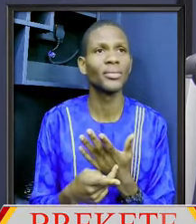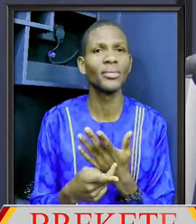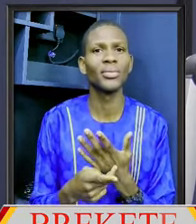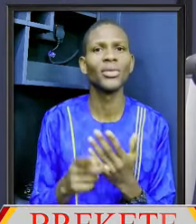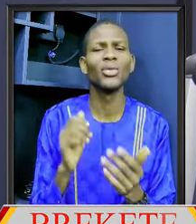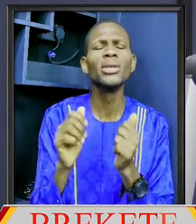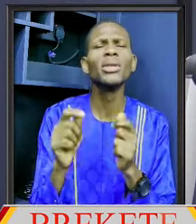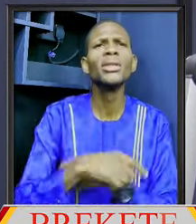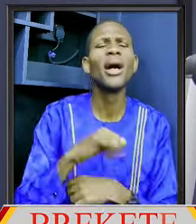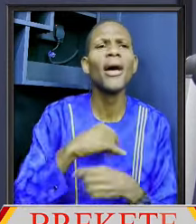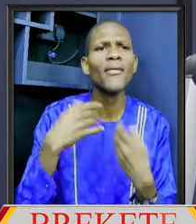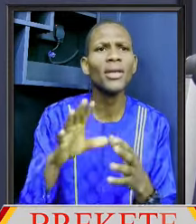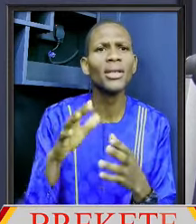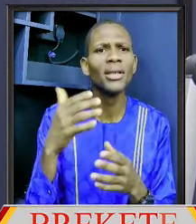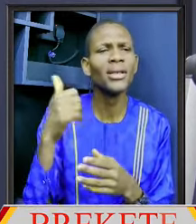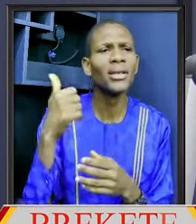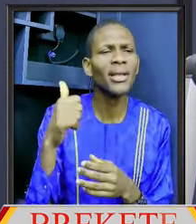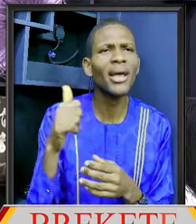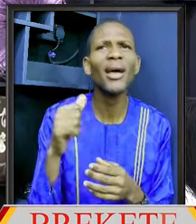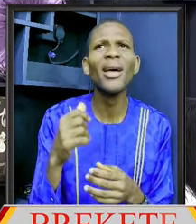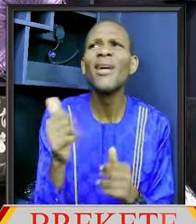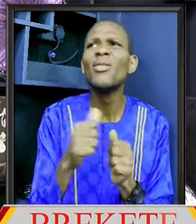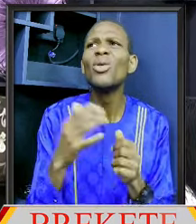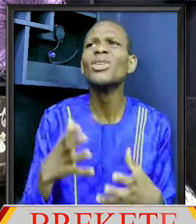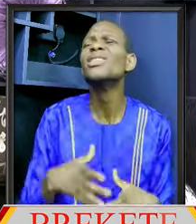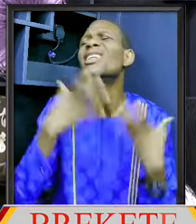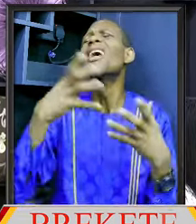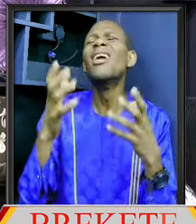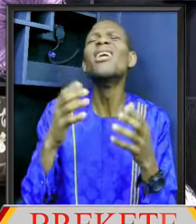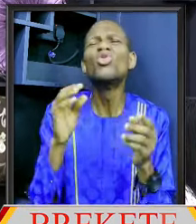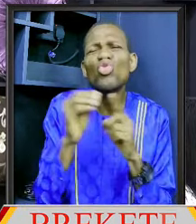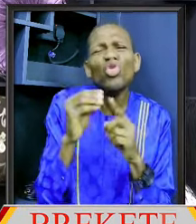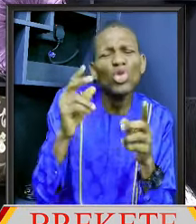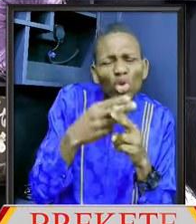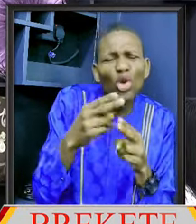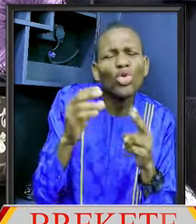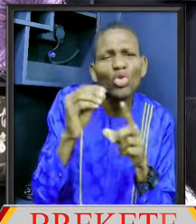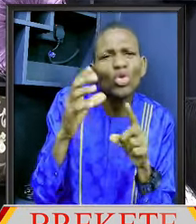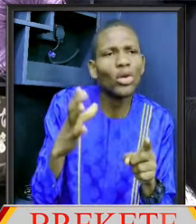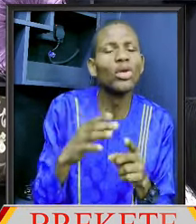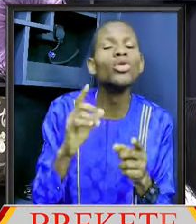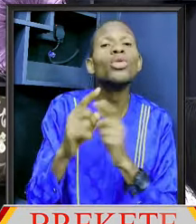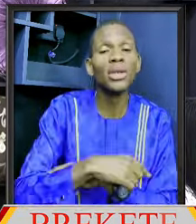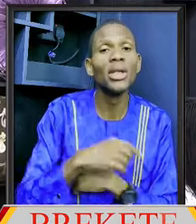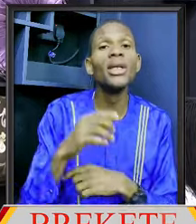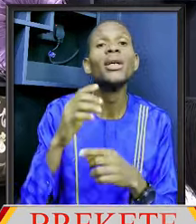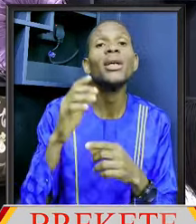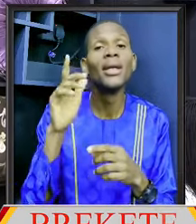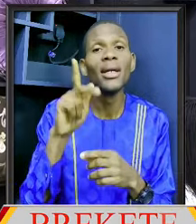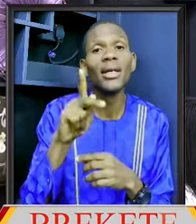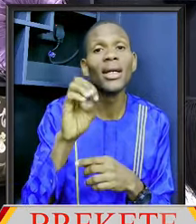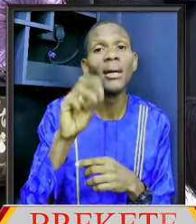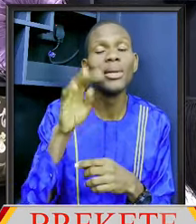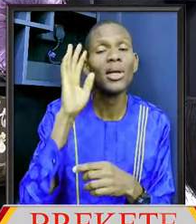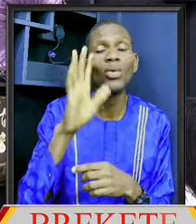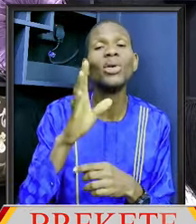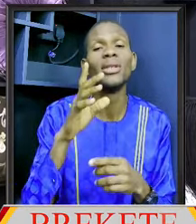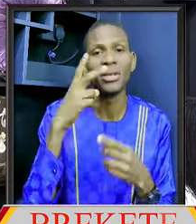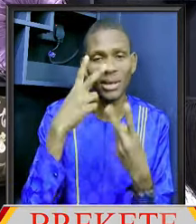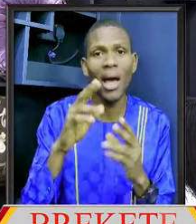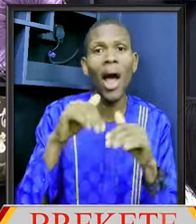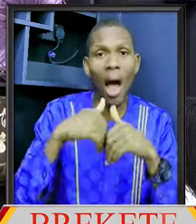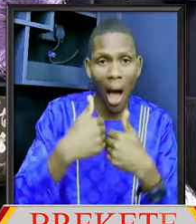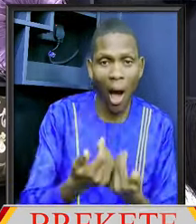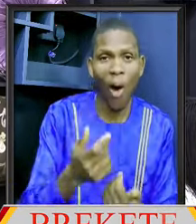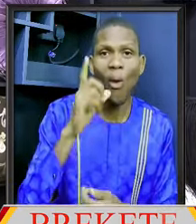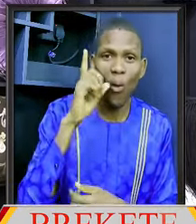be that way I finish program, 10 o'clock, everybody shout, it's too short. Today, Kemi go see how 1 hour